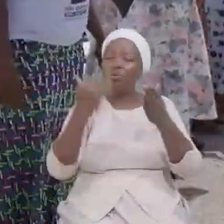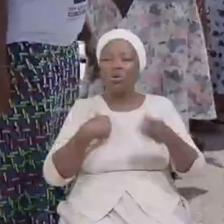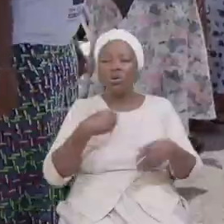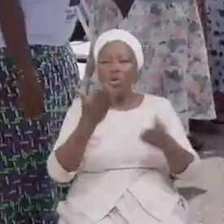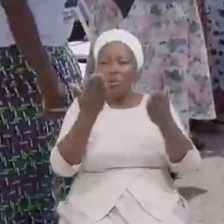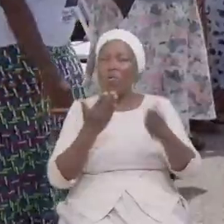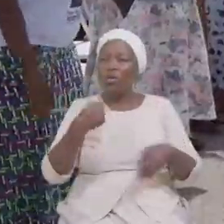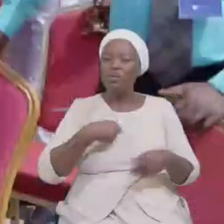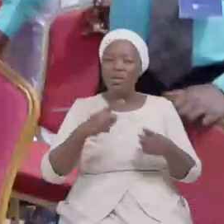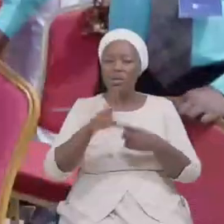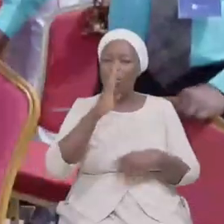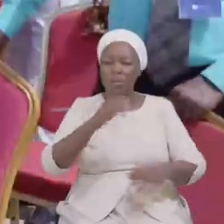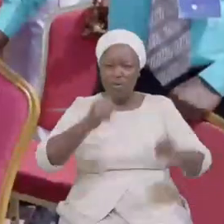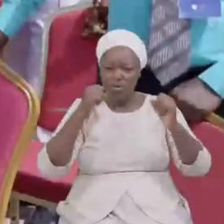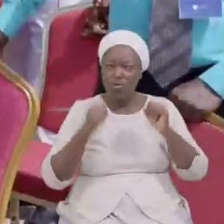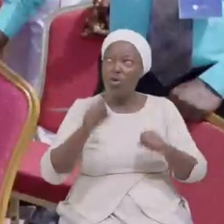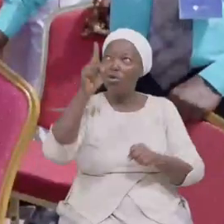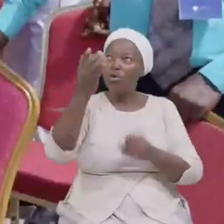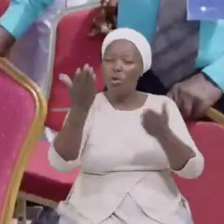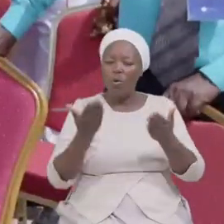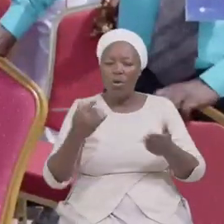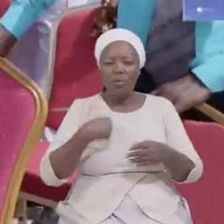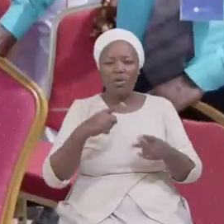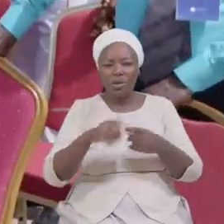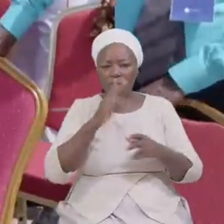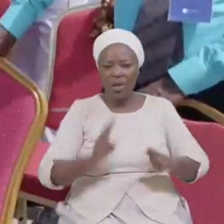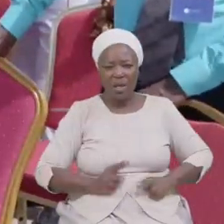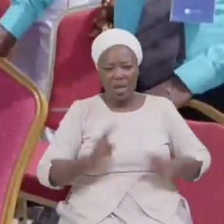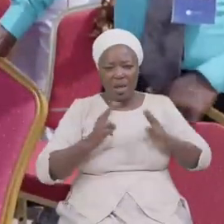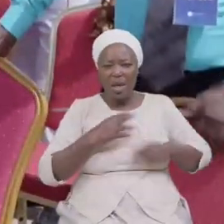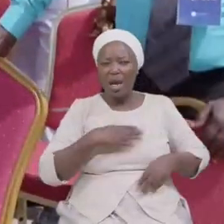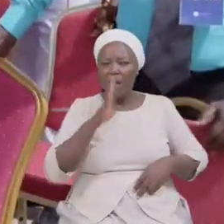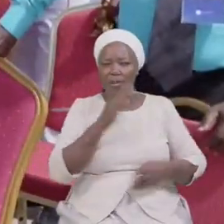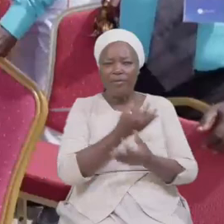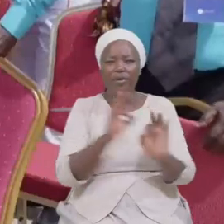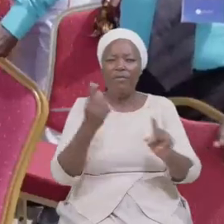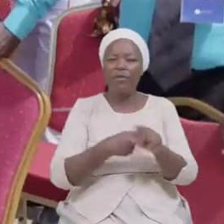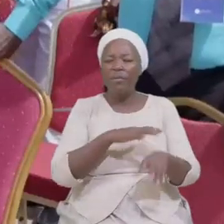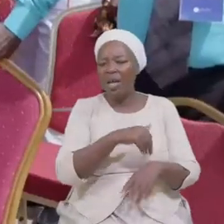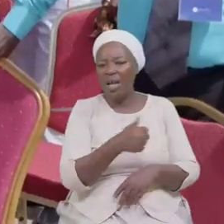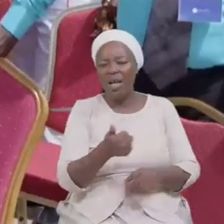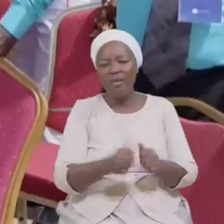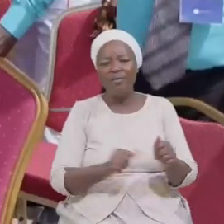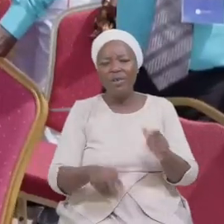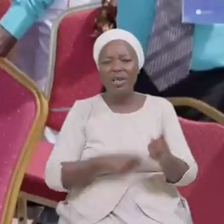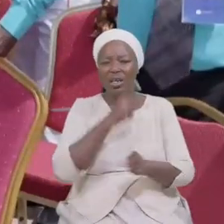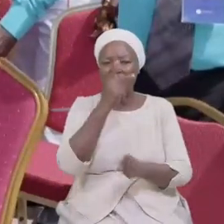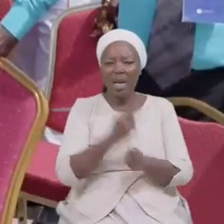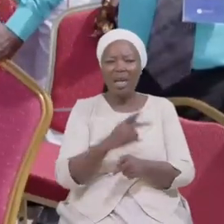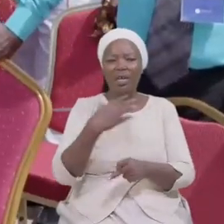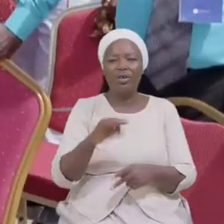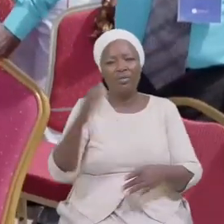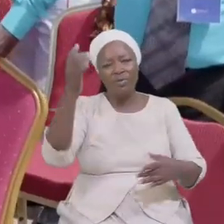want me to be healthy. And you want me to be free of every form of